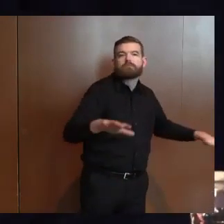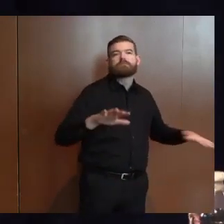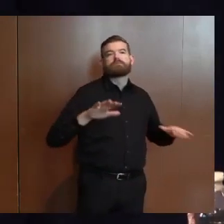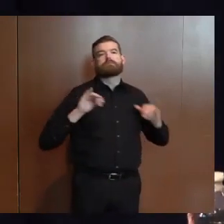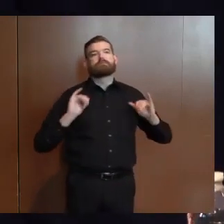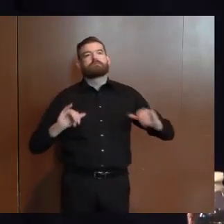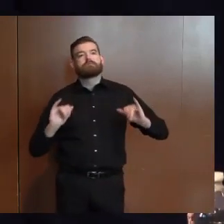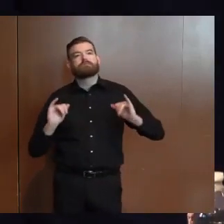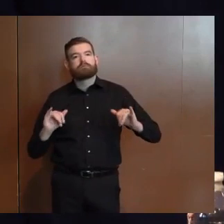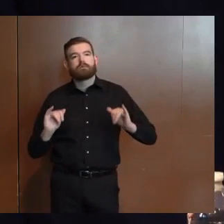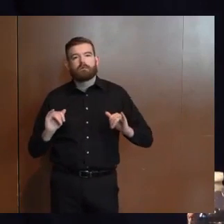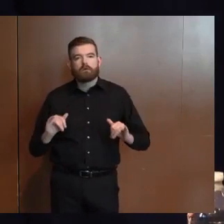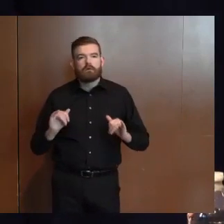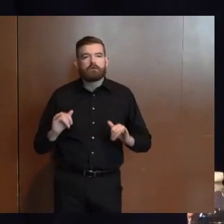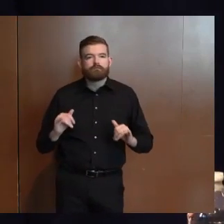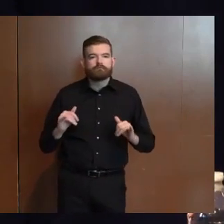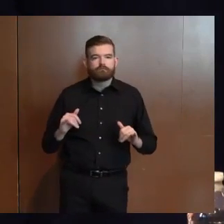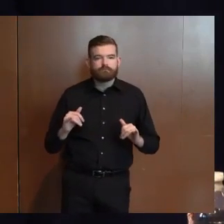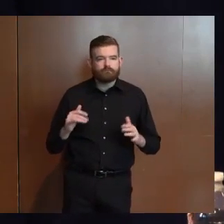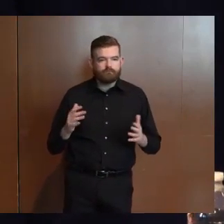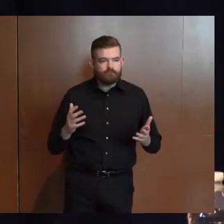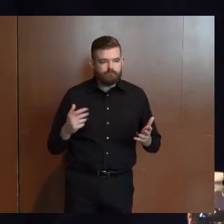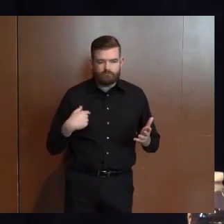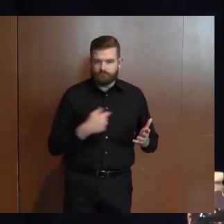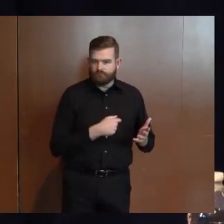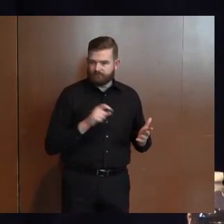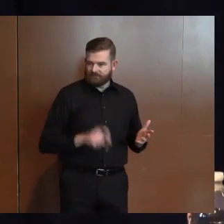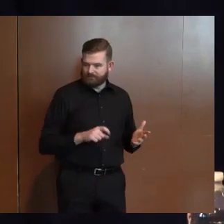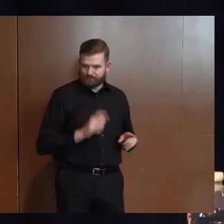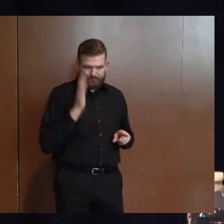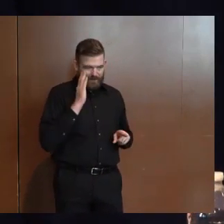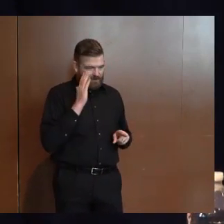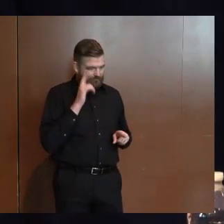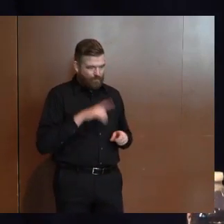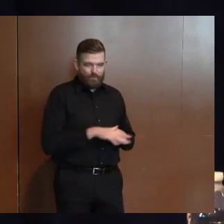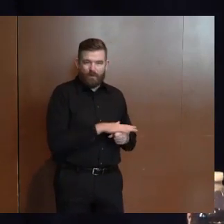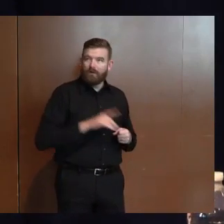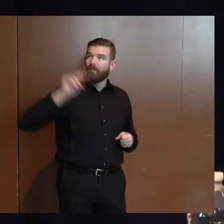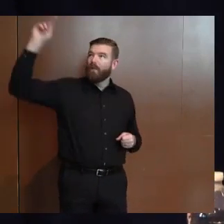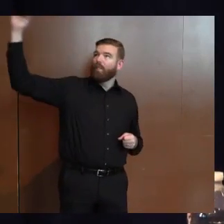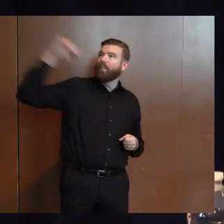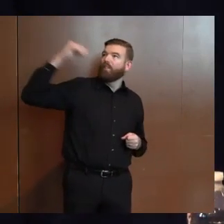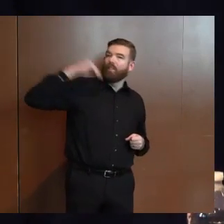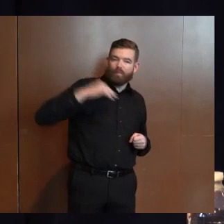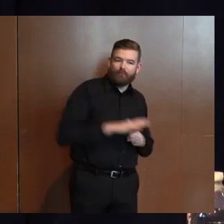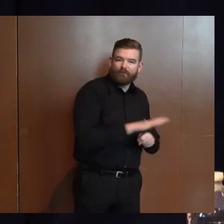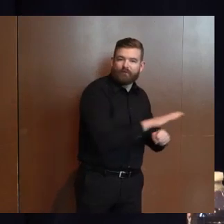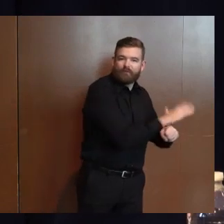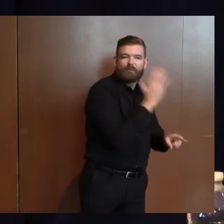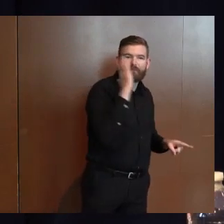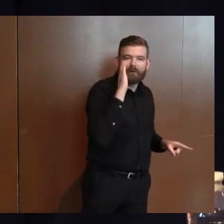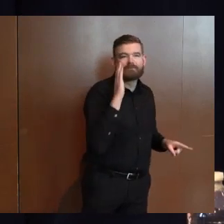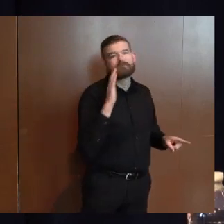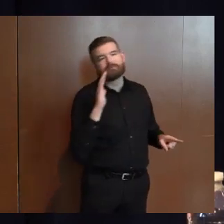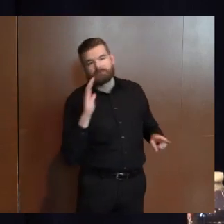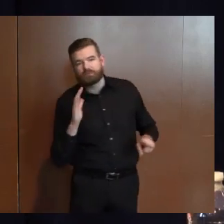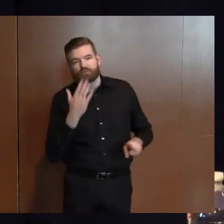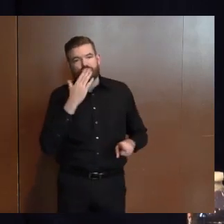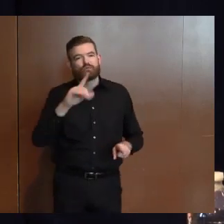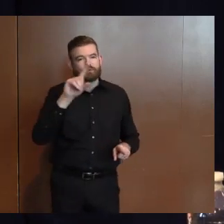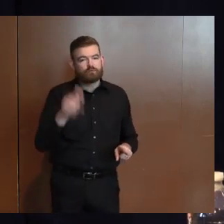seeing a significant amount of cases? That's why we're using the regional strategy. The first level is to keep people closer